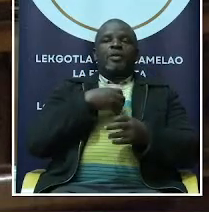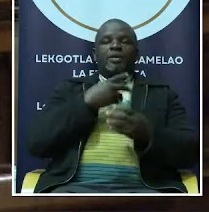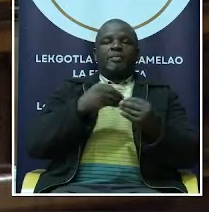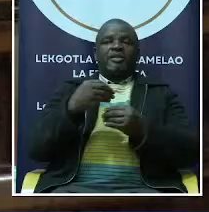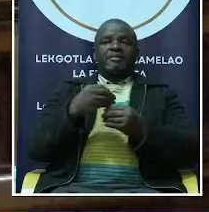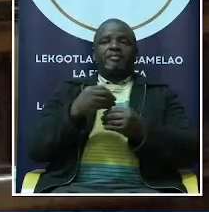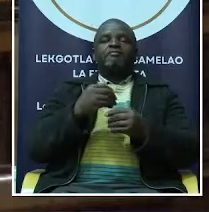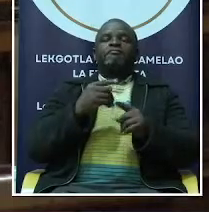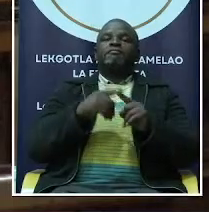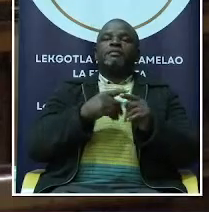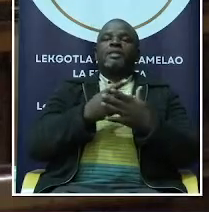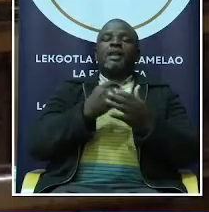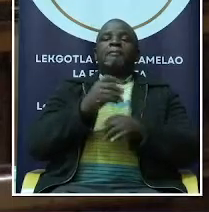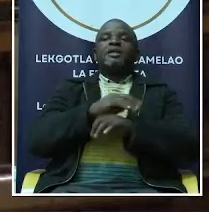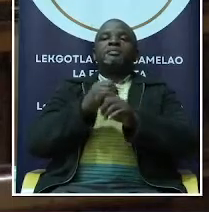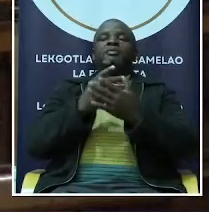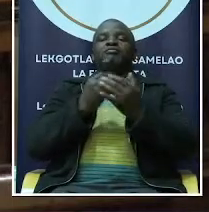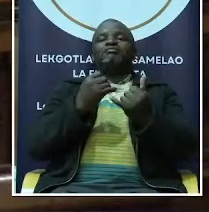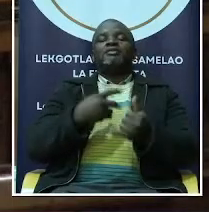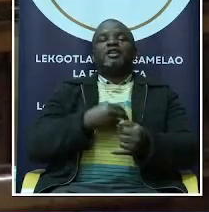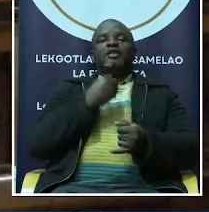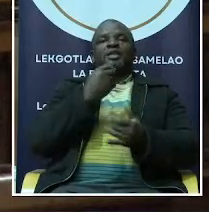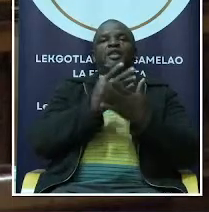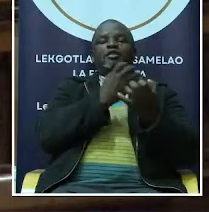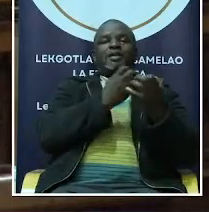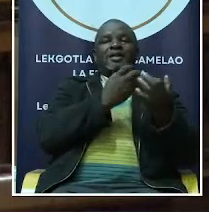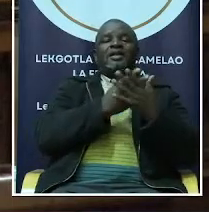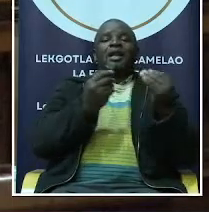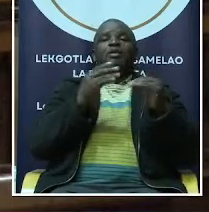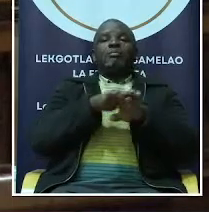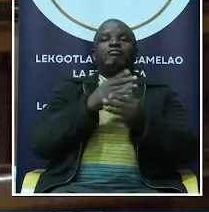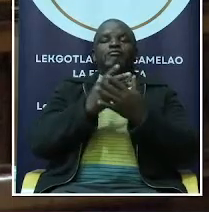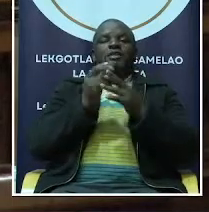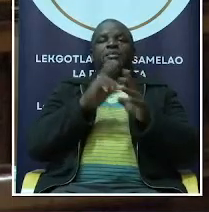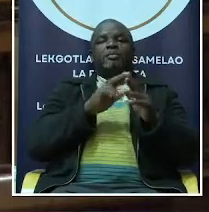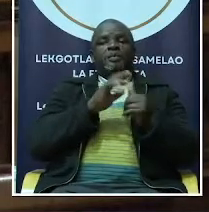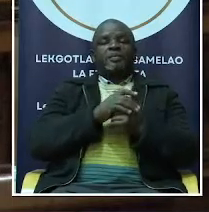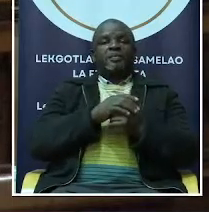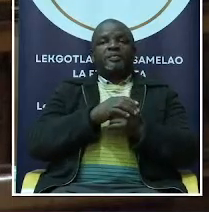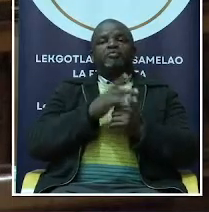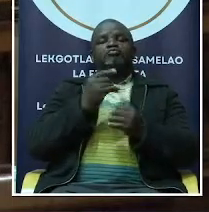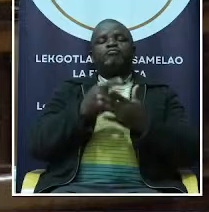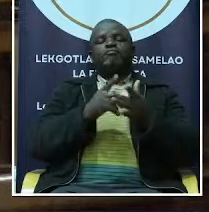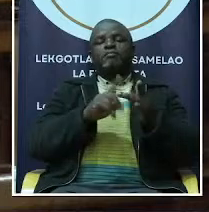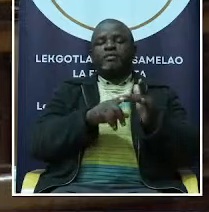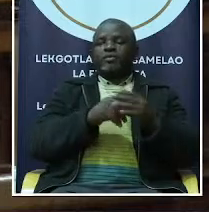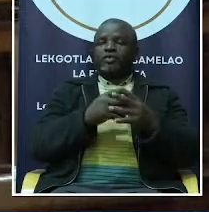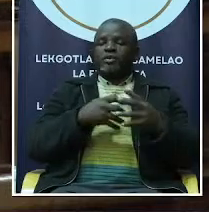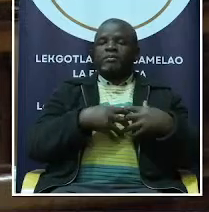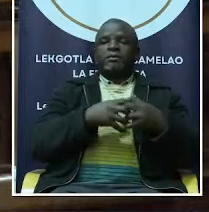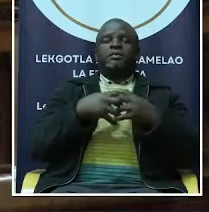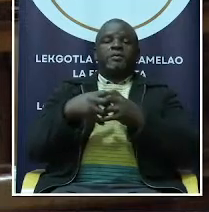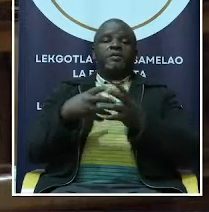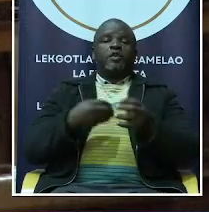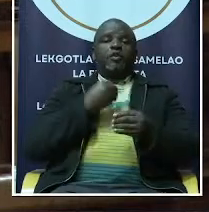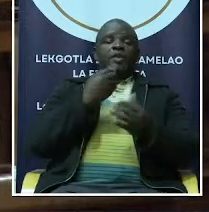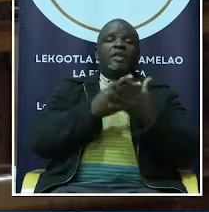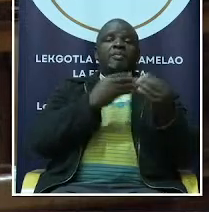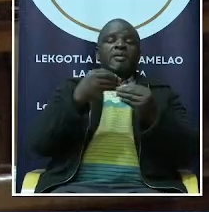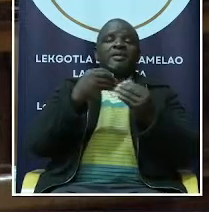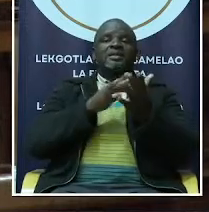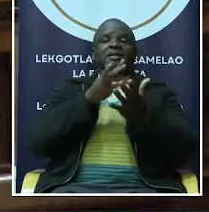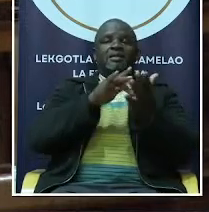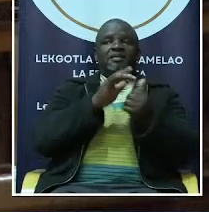department municipalities to submit youth economic inclusion reports and establish youth enterprises